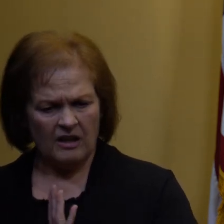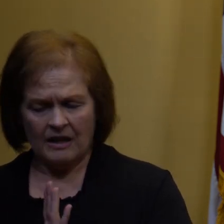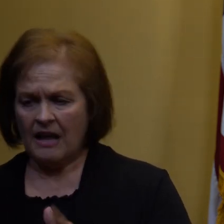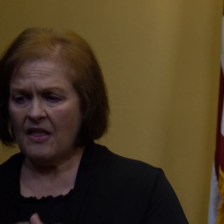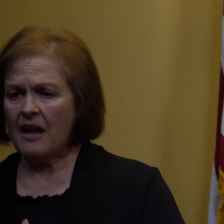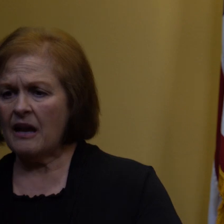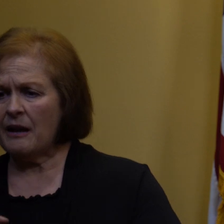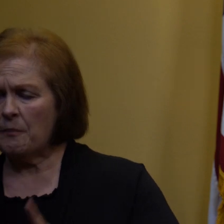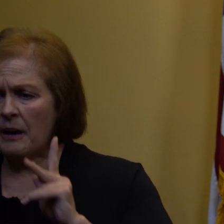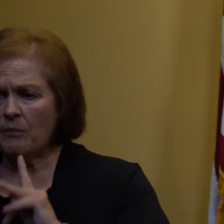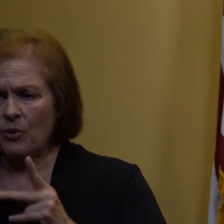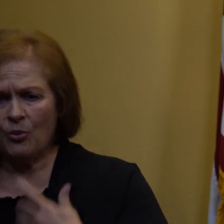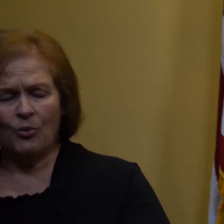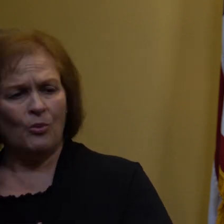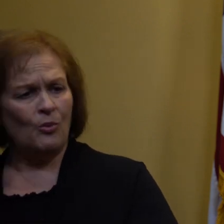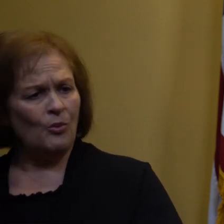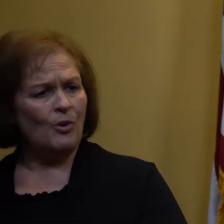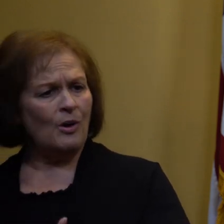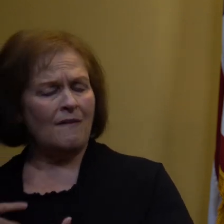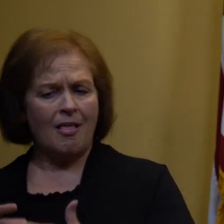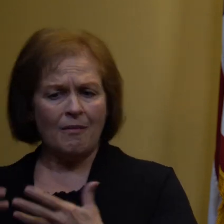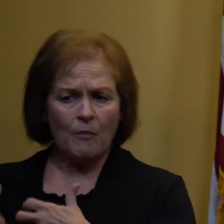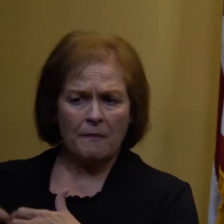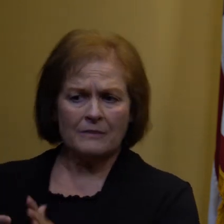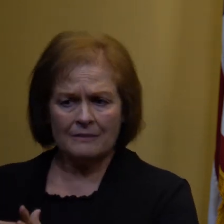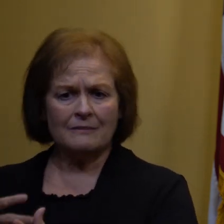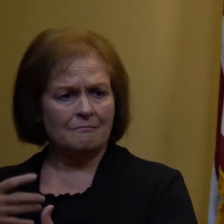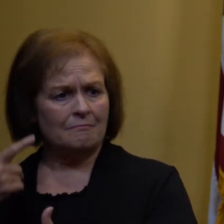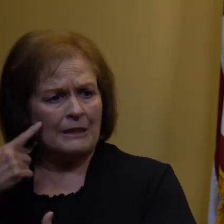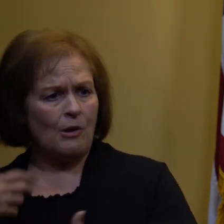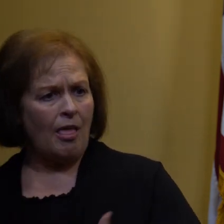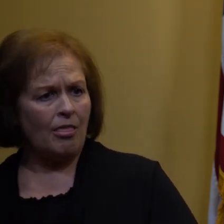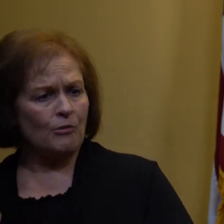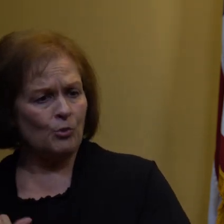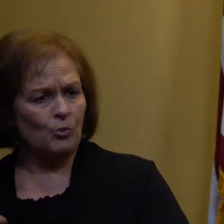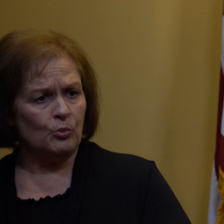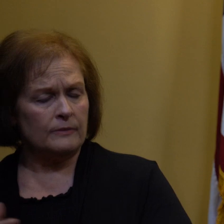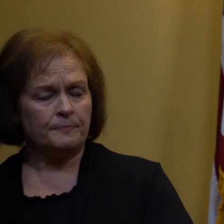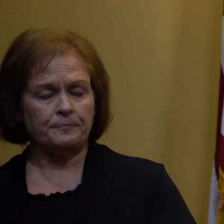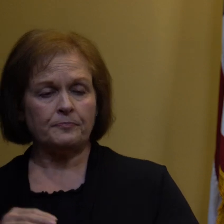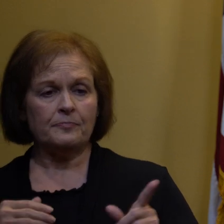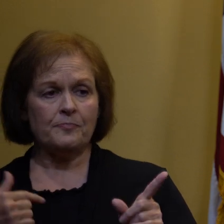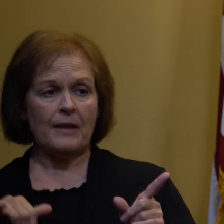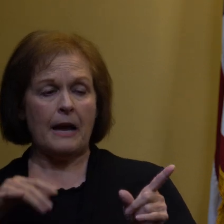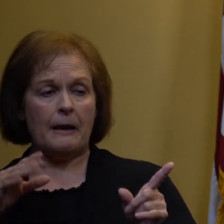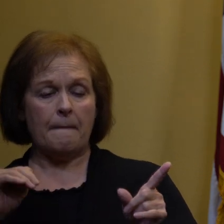dealing with so much, especially mental health. So, another thing, and this is me and Mayor